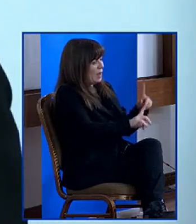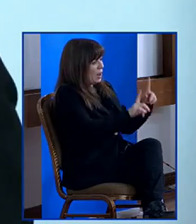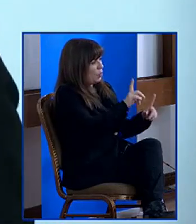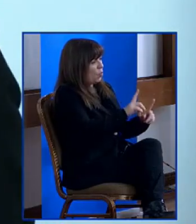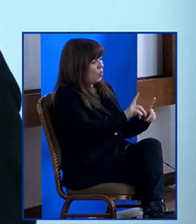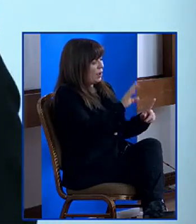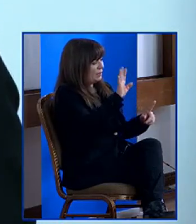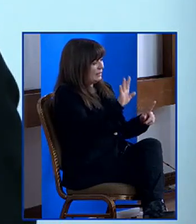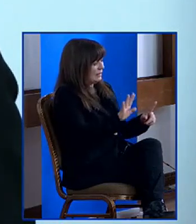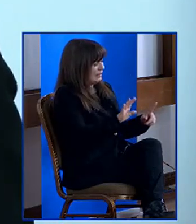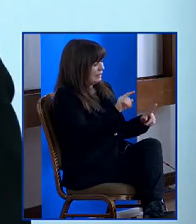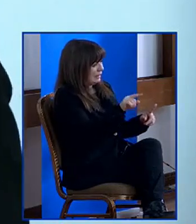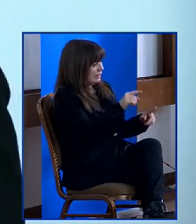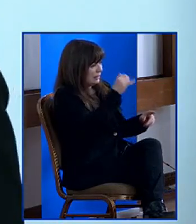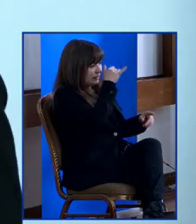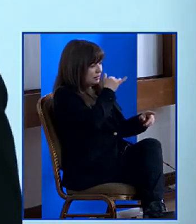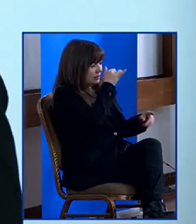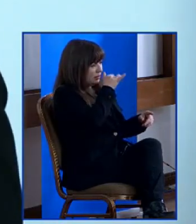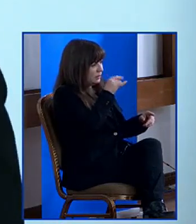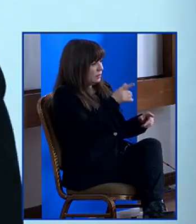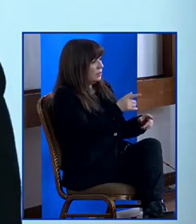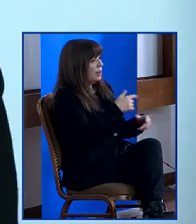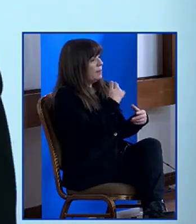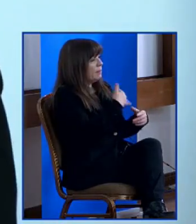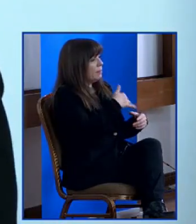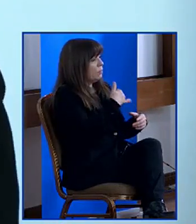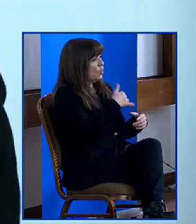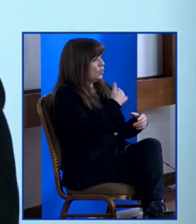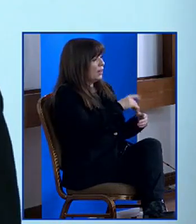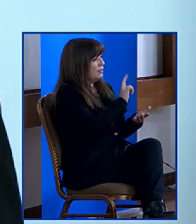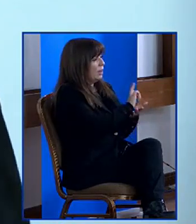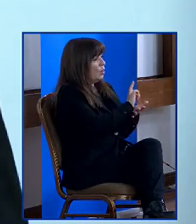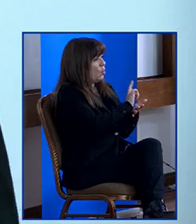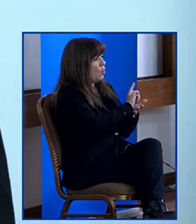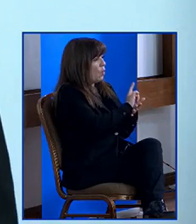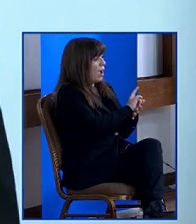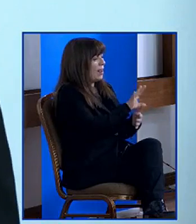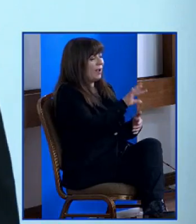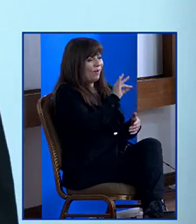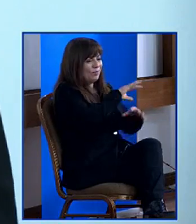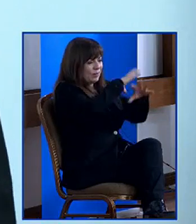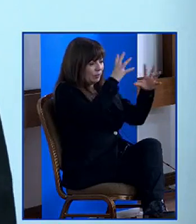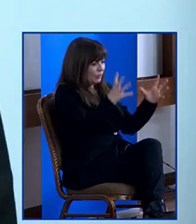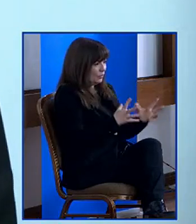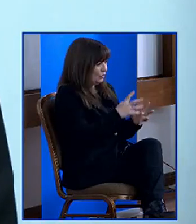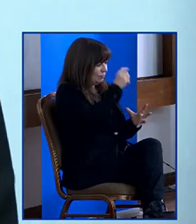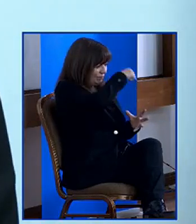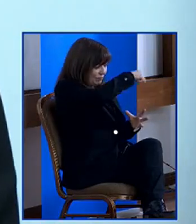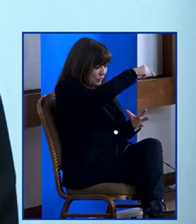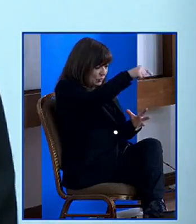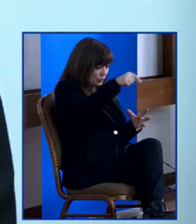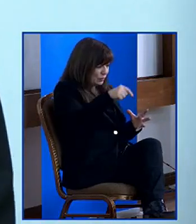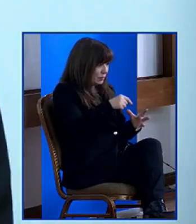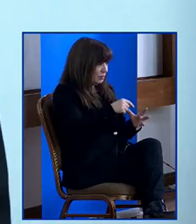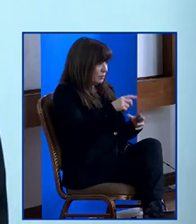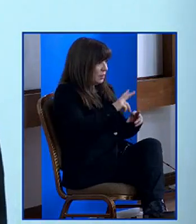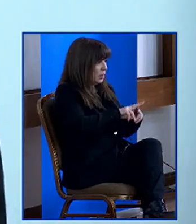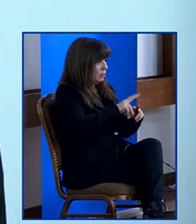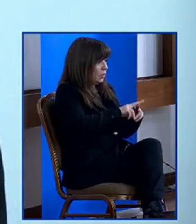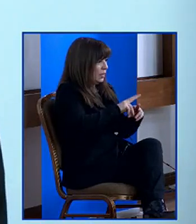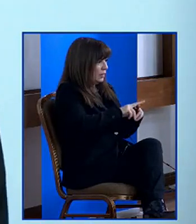probably a similar place we find ourselves in the world, that we've made some progress, but we've still got a long way to go to get to net zero.